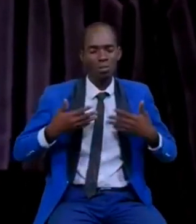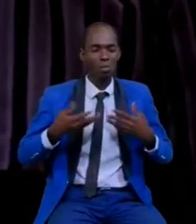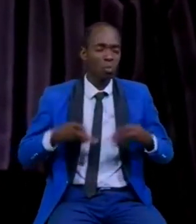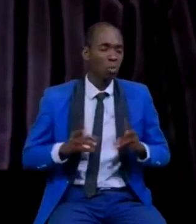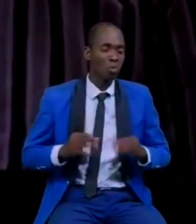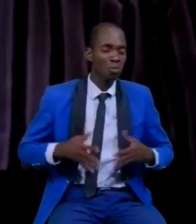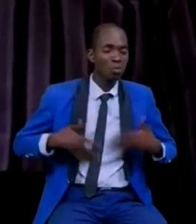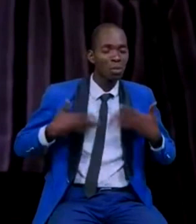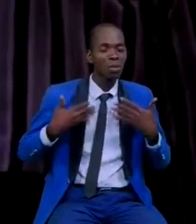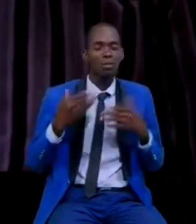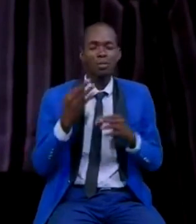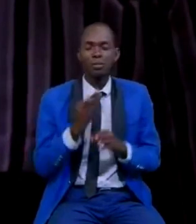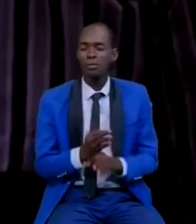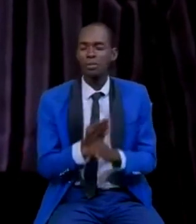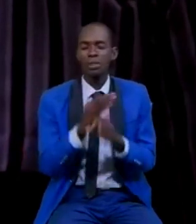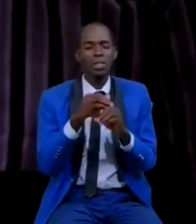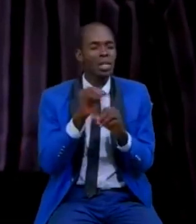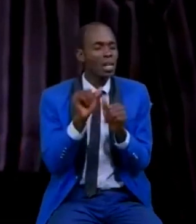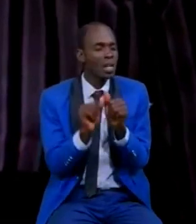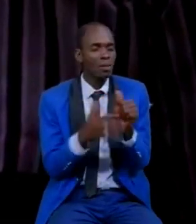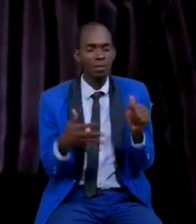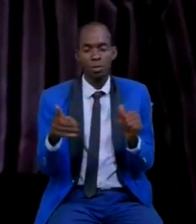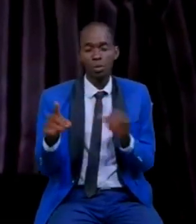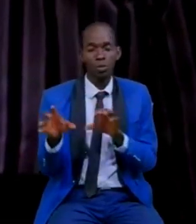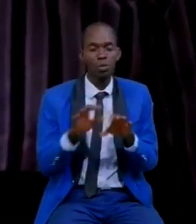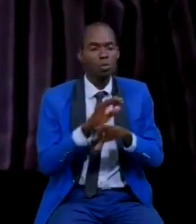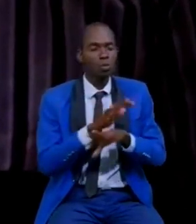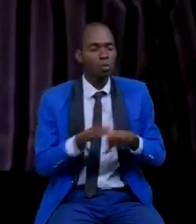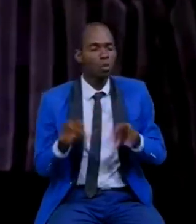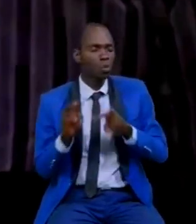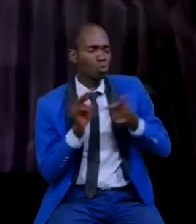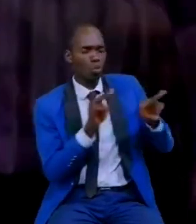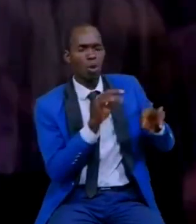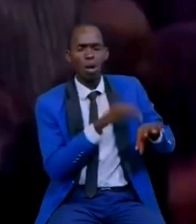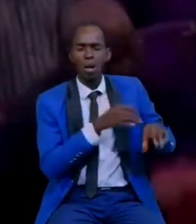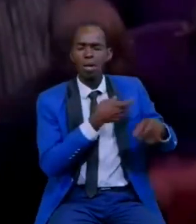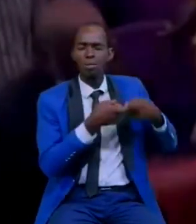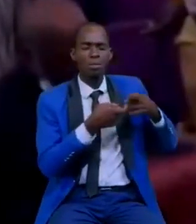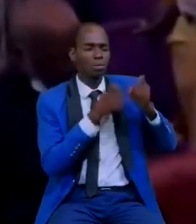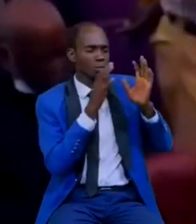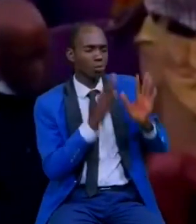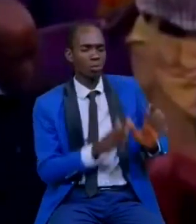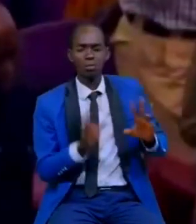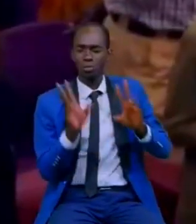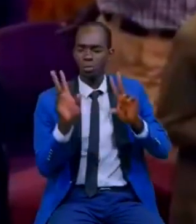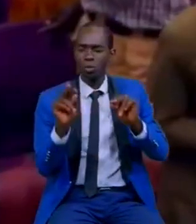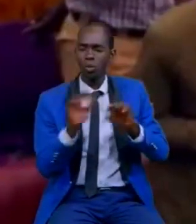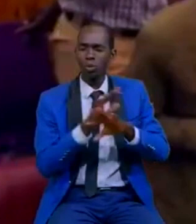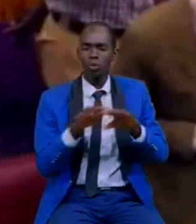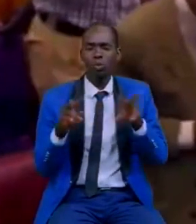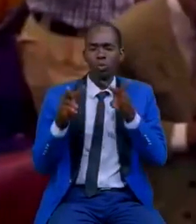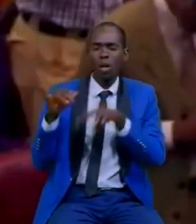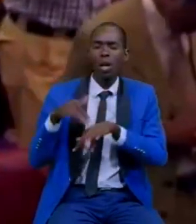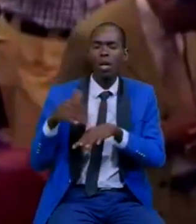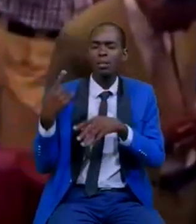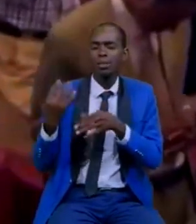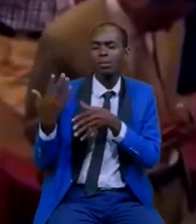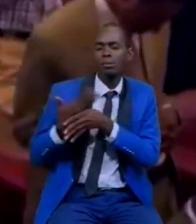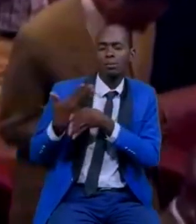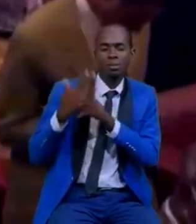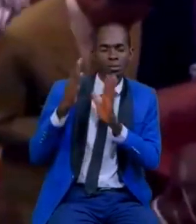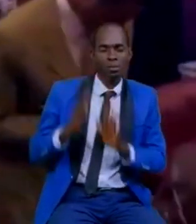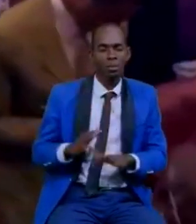faithfully in everything you do. Don't look at persecutors, don't look at detractors. Don't look at